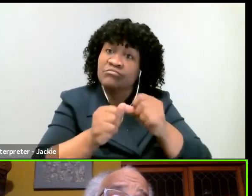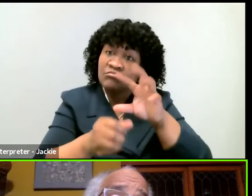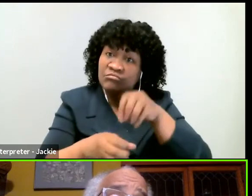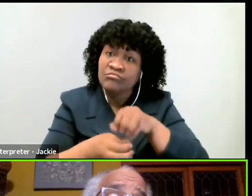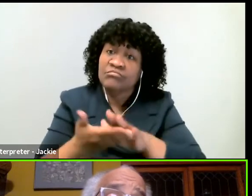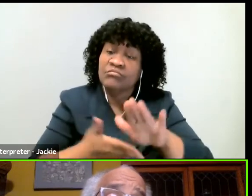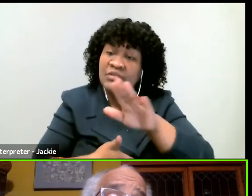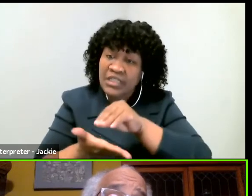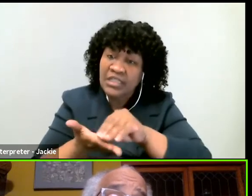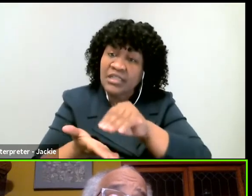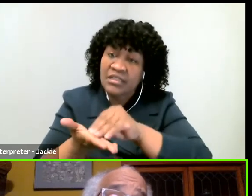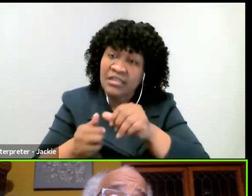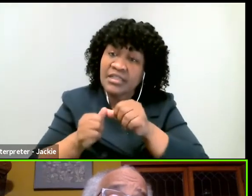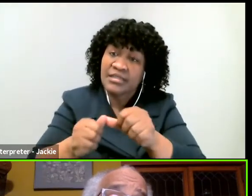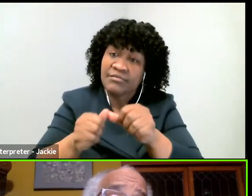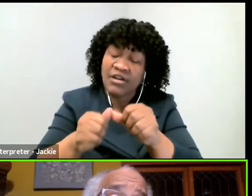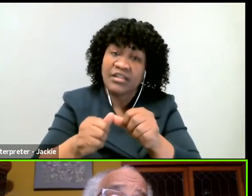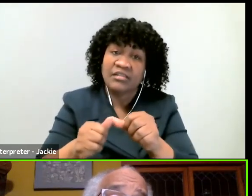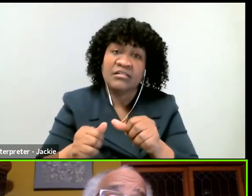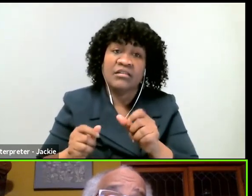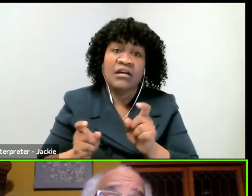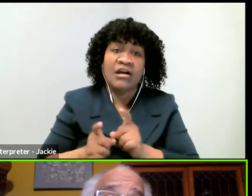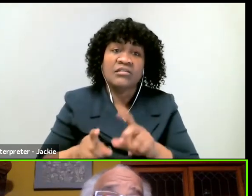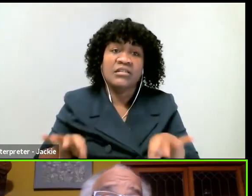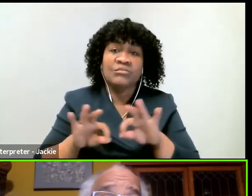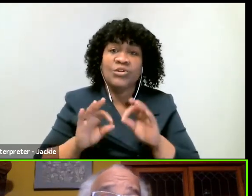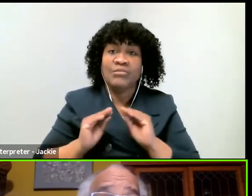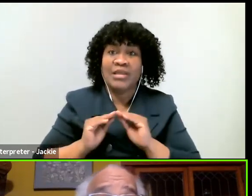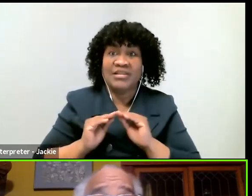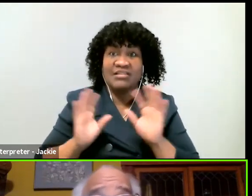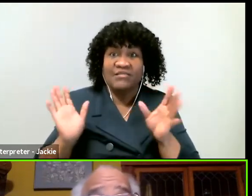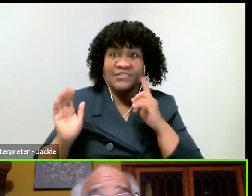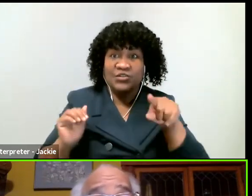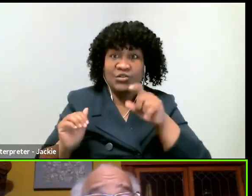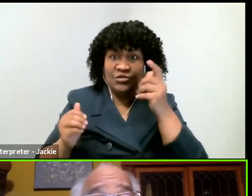writing. And I would also add, I mean, it's obvious, but